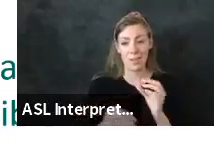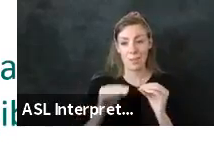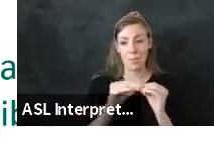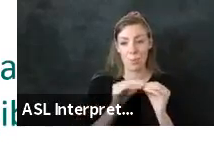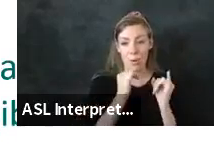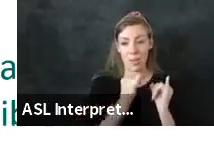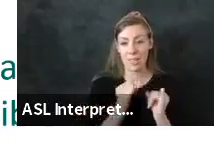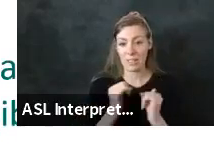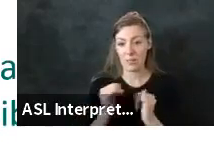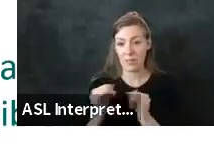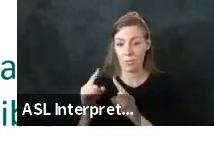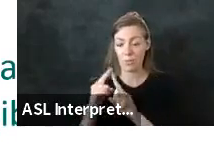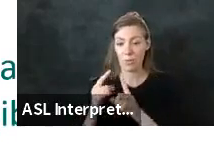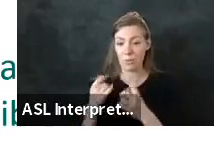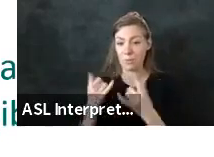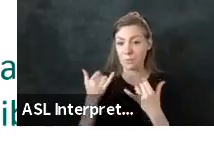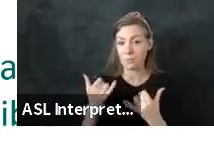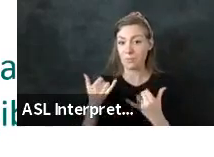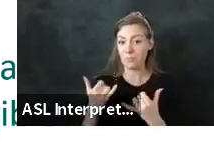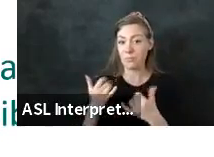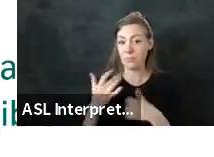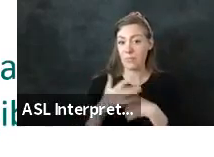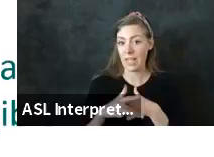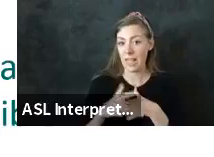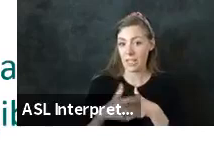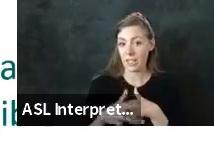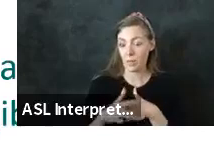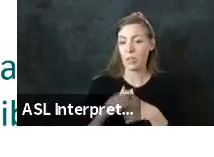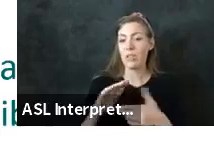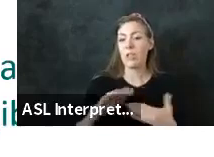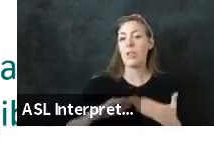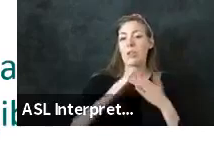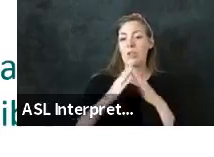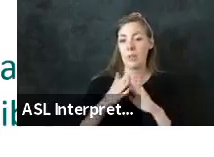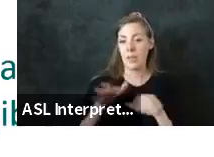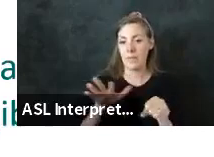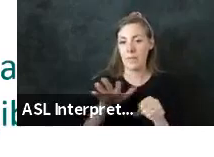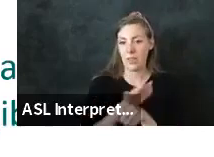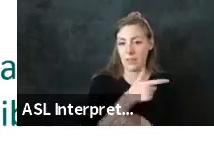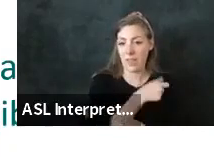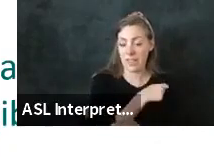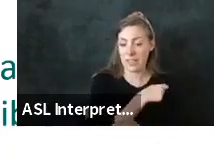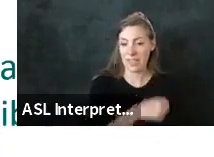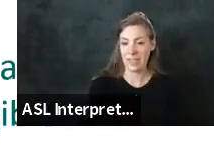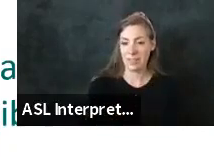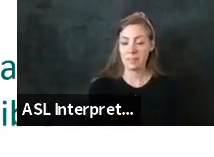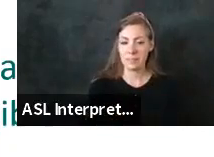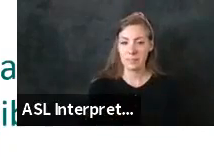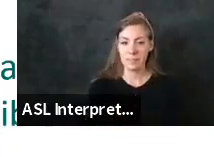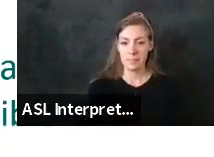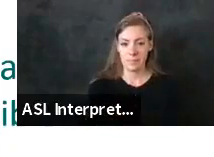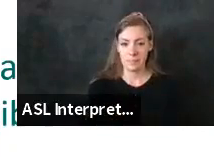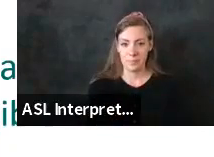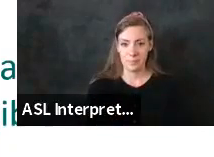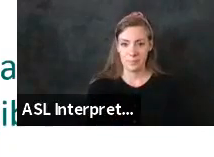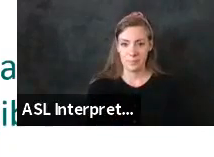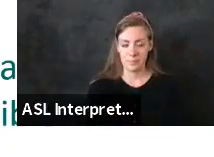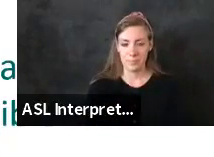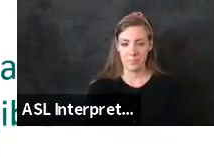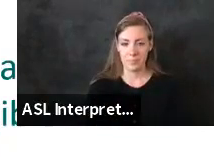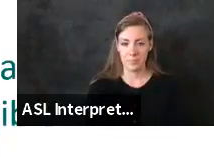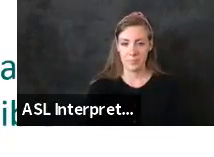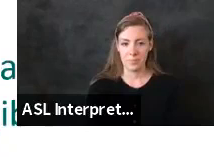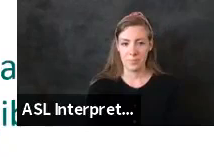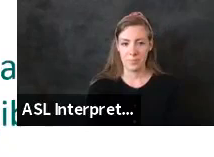individuals from currently eligible age groups to become fully vaccinated to reach that